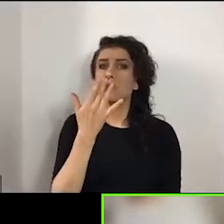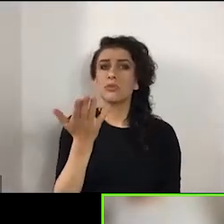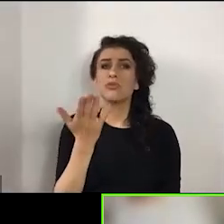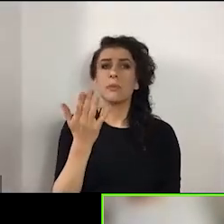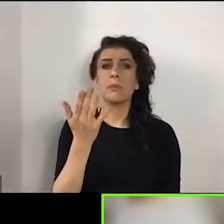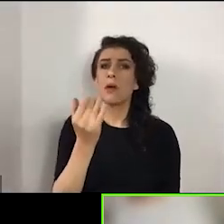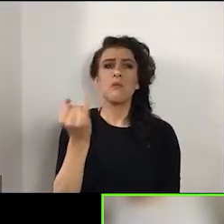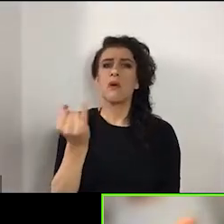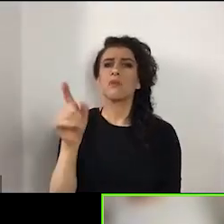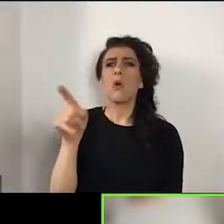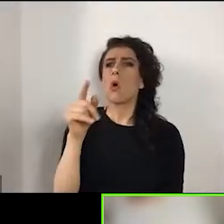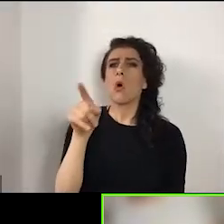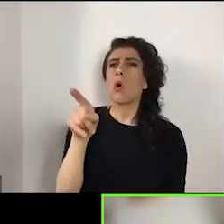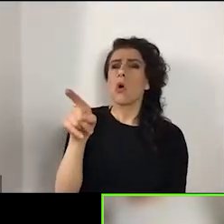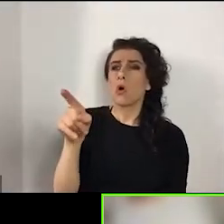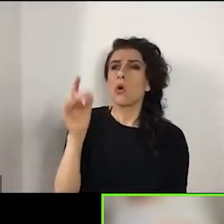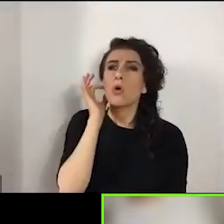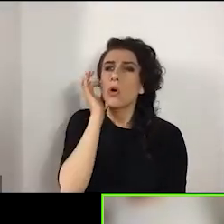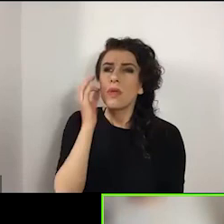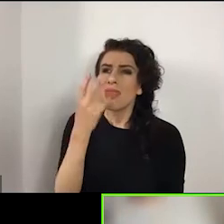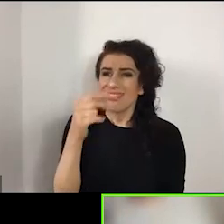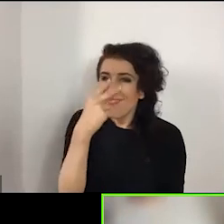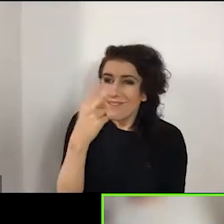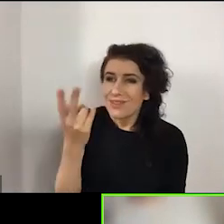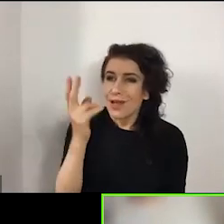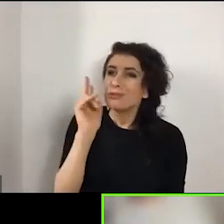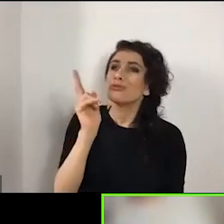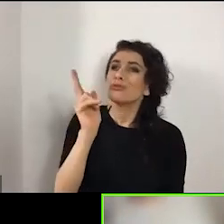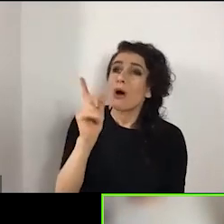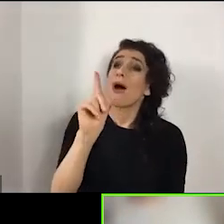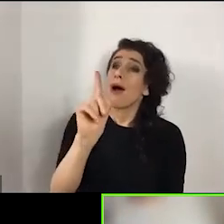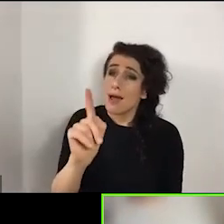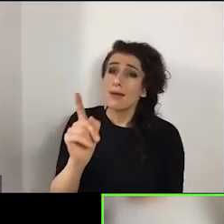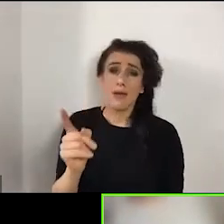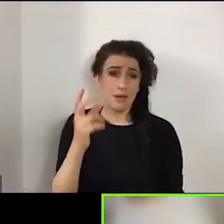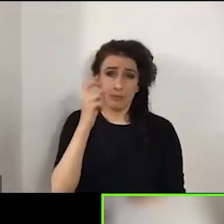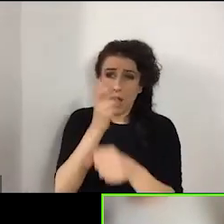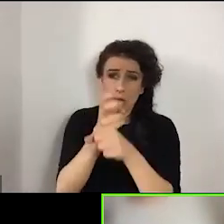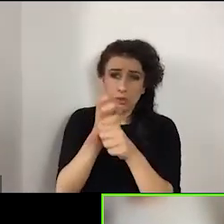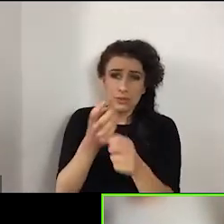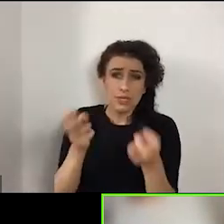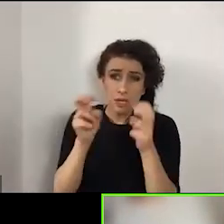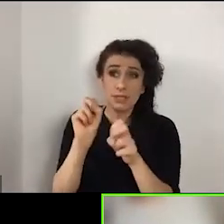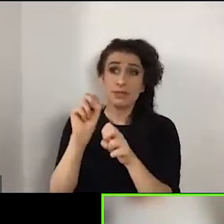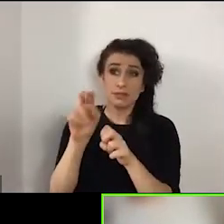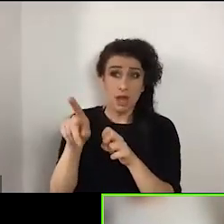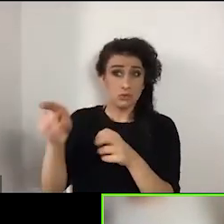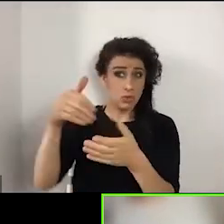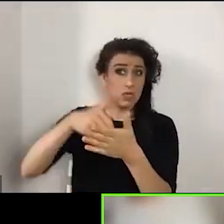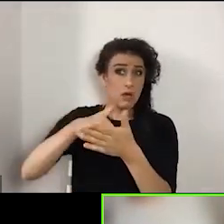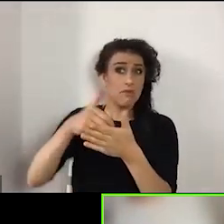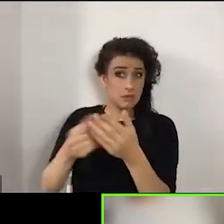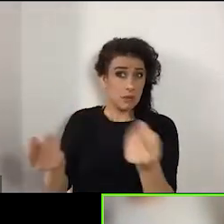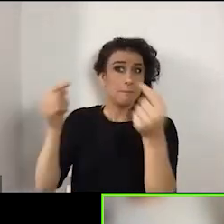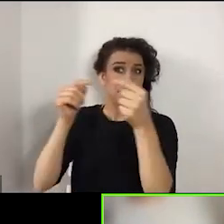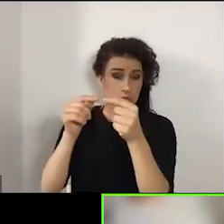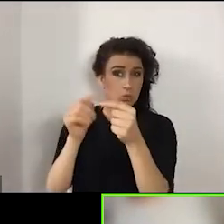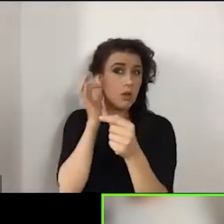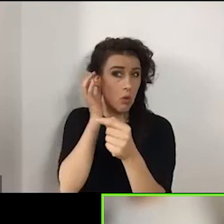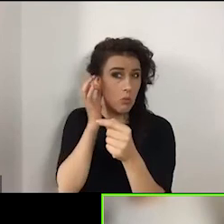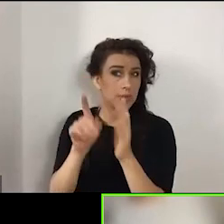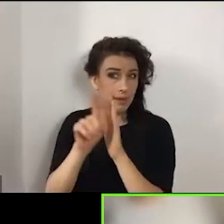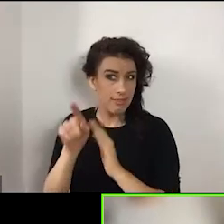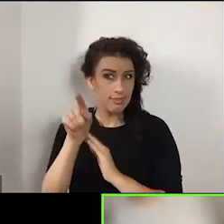automatically thinking it's a woman because it was a bad behavior, a bad practice. Or when you just feel this